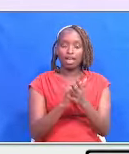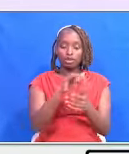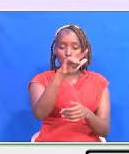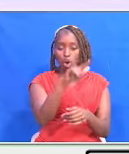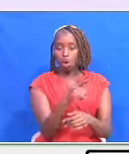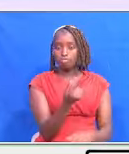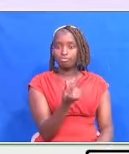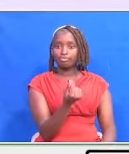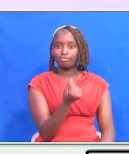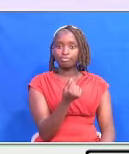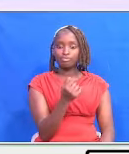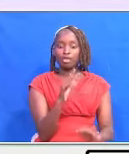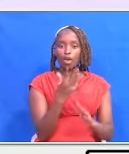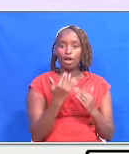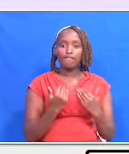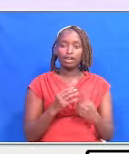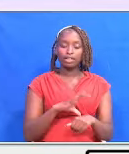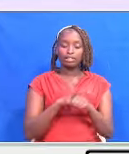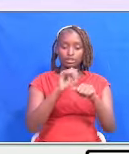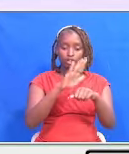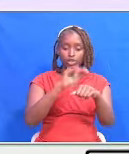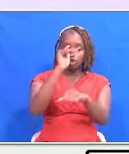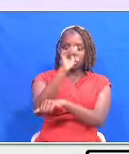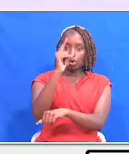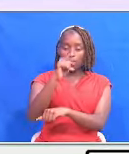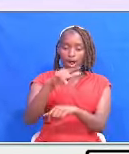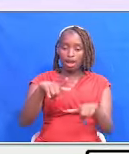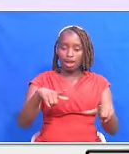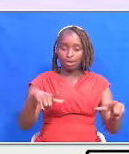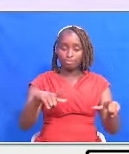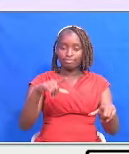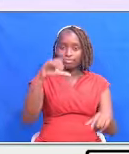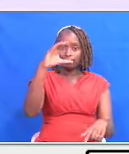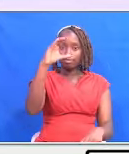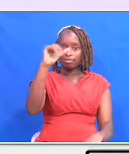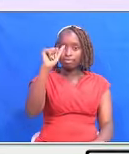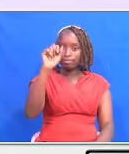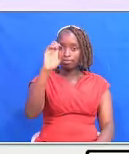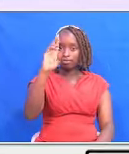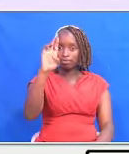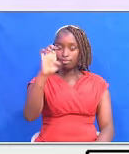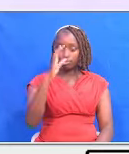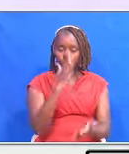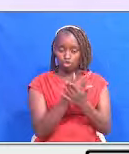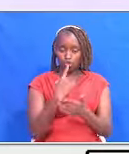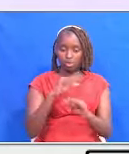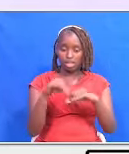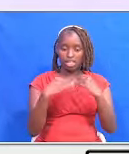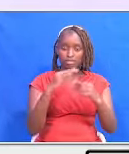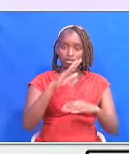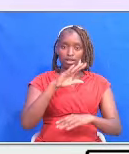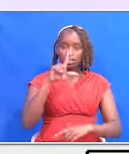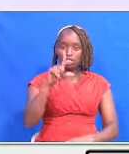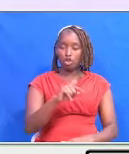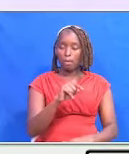yield from Trans Nzoia, 1 acre was producing how many bags, and now because we are giving this fertilizer an affordable price, this is how the yield